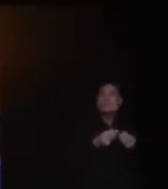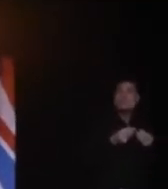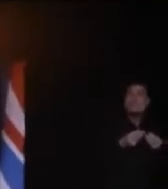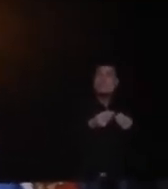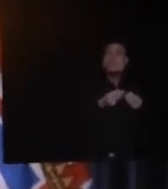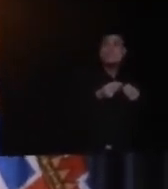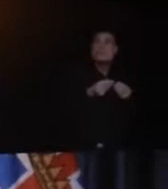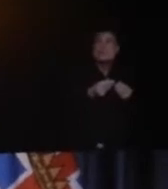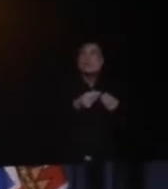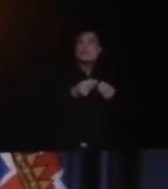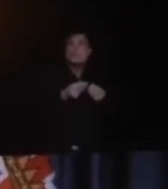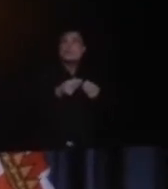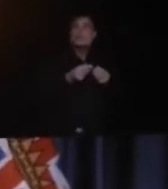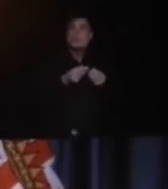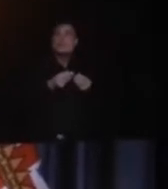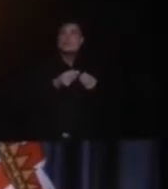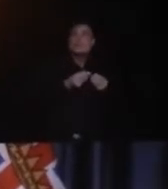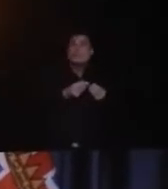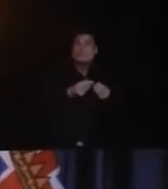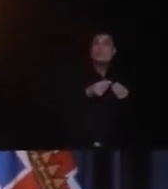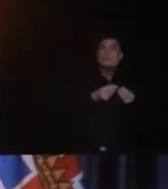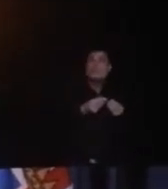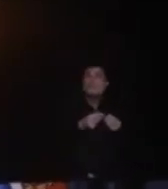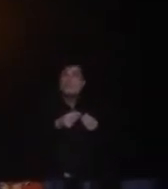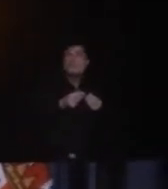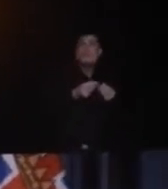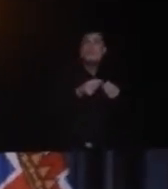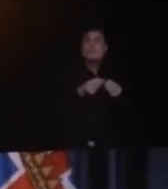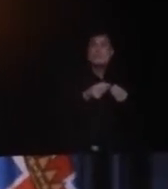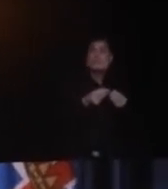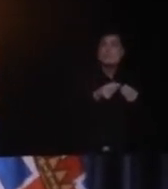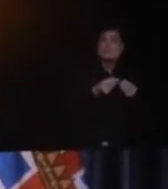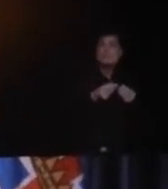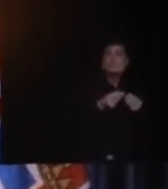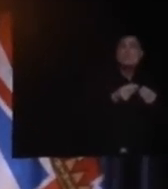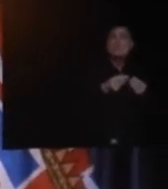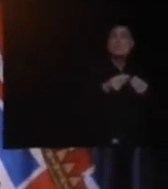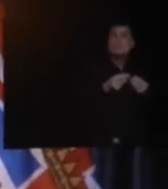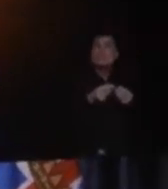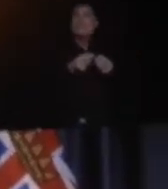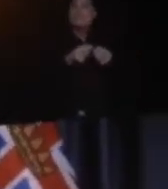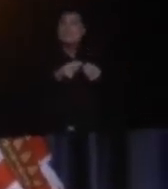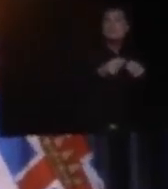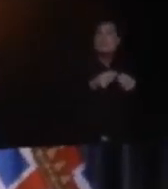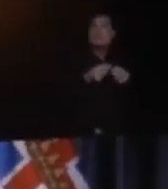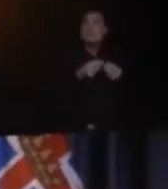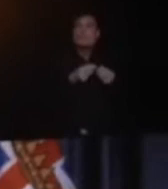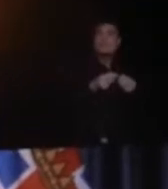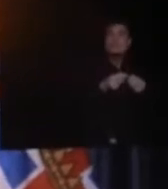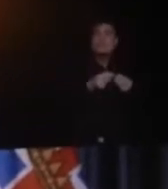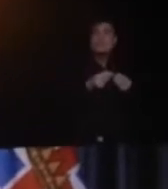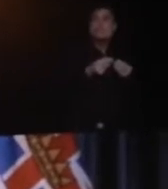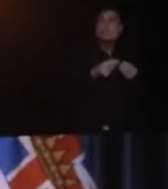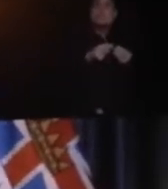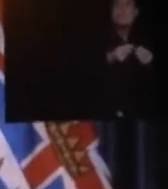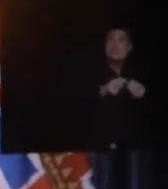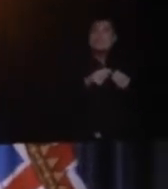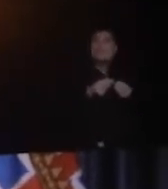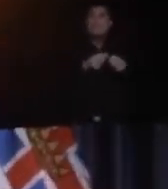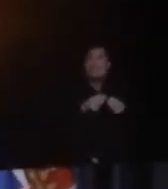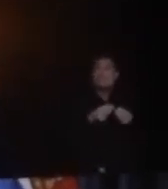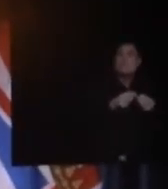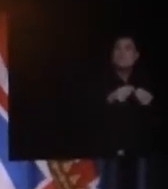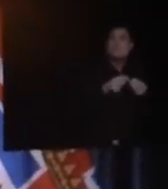And that was in 2015. As all those workers were conspiring to keep those old people locked